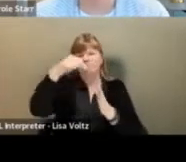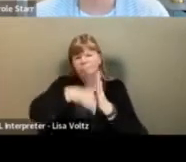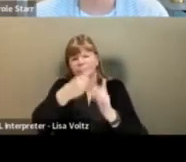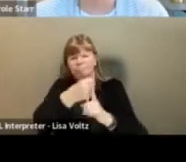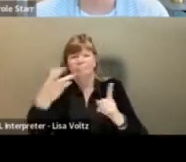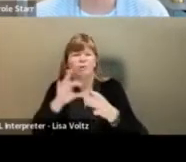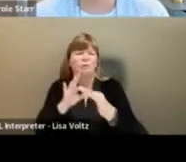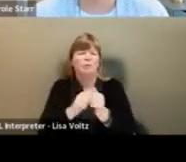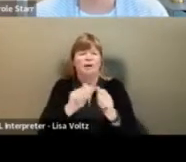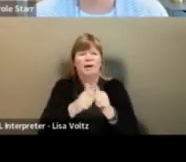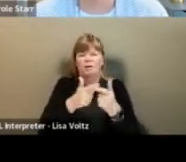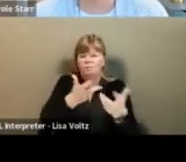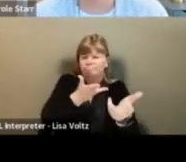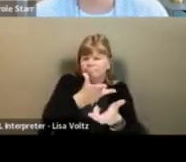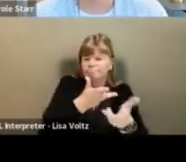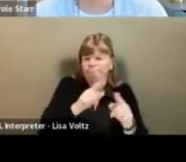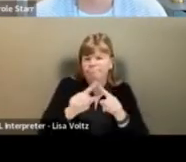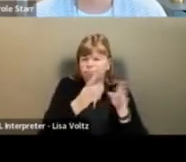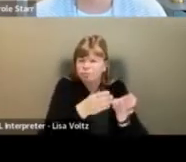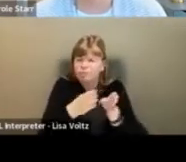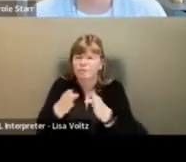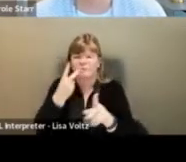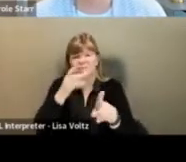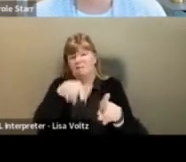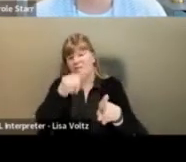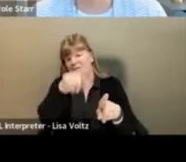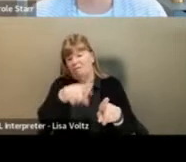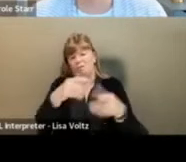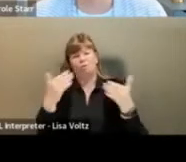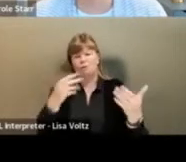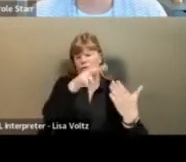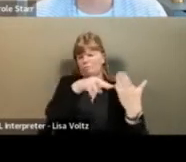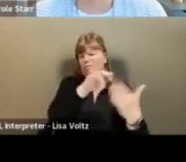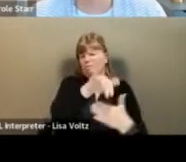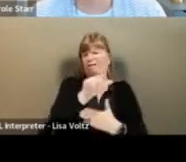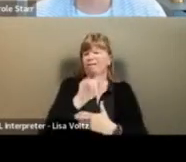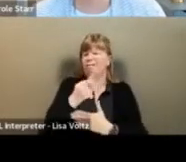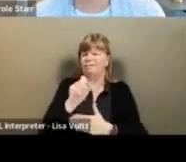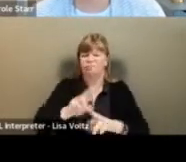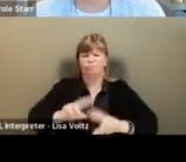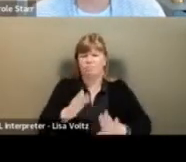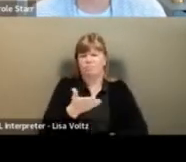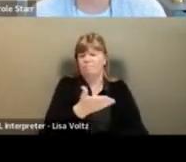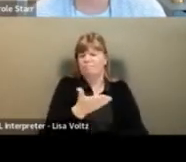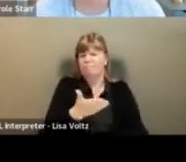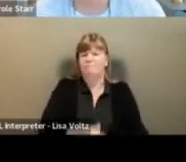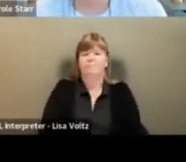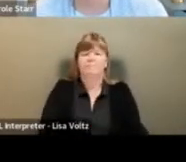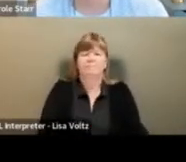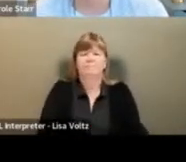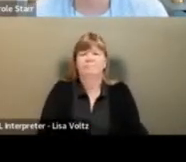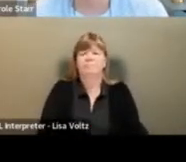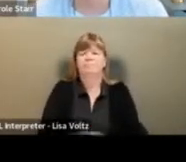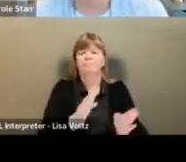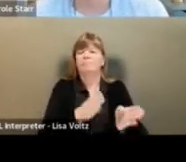engagement strategies that you see in front of you. So be sure and check that out. The links are provided there. And then I